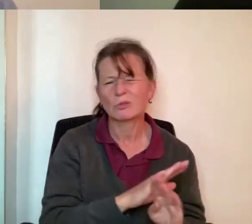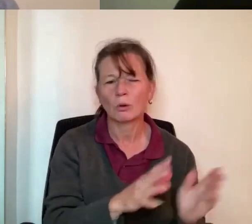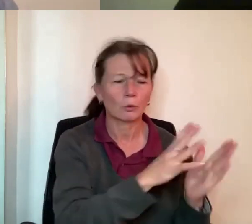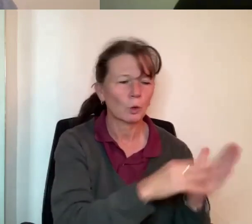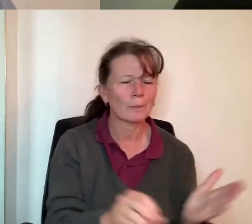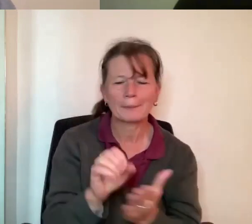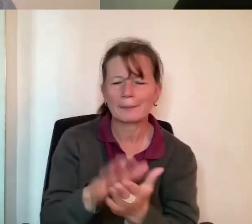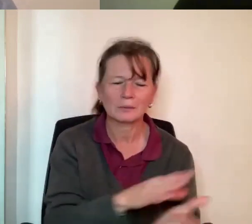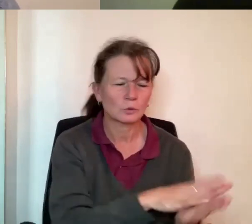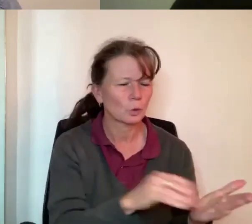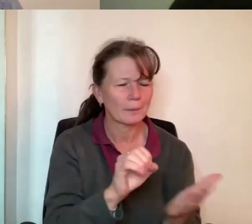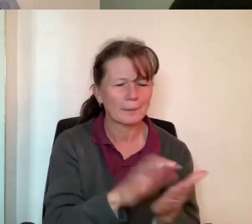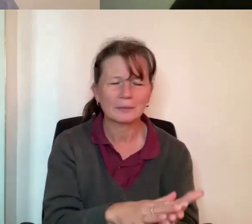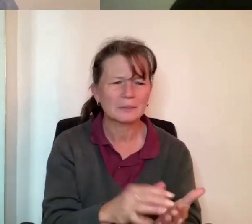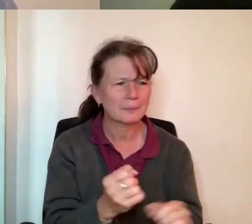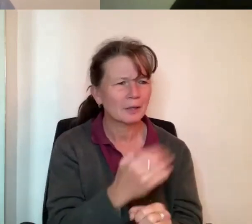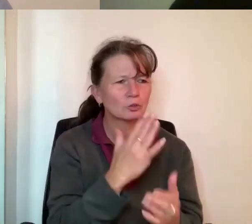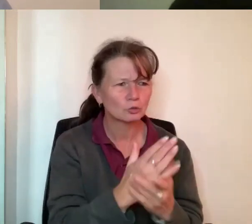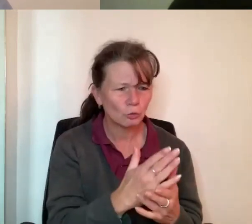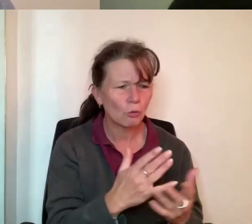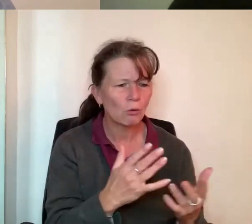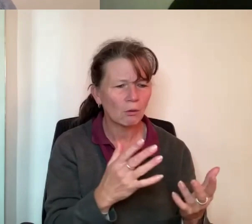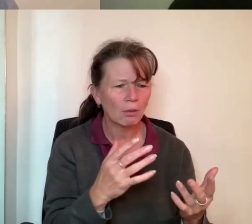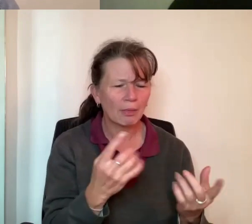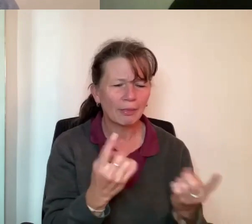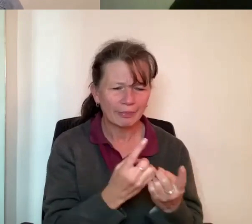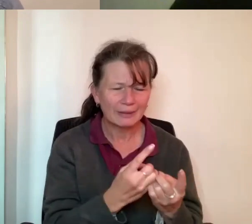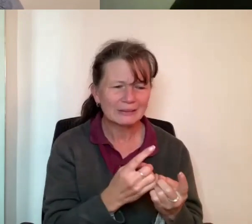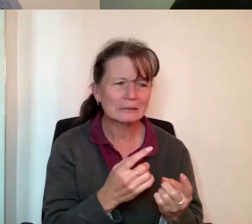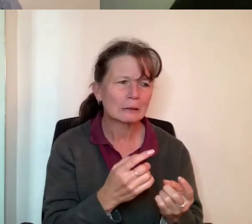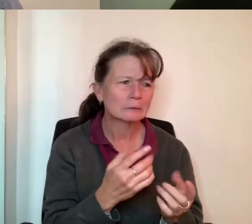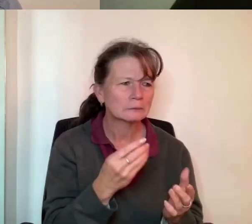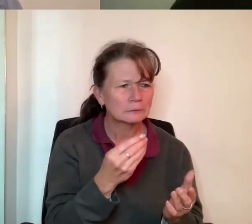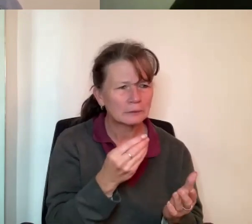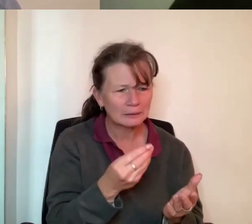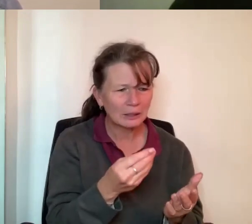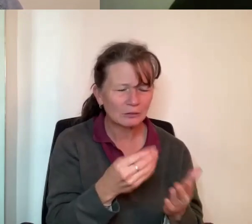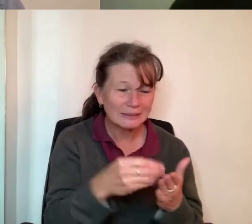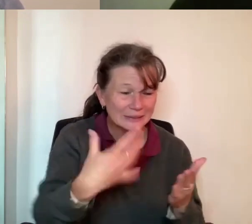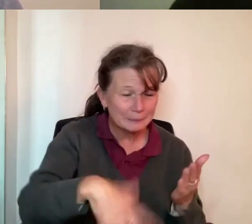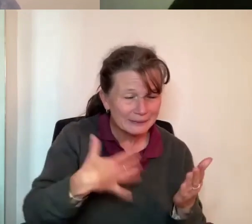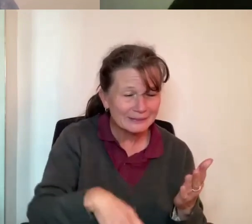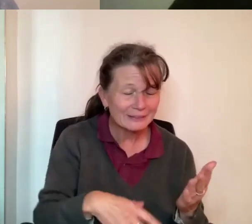that it includes that that some of these things might cost money and that's okay.